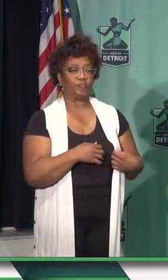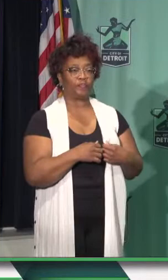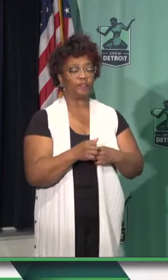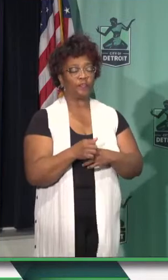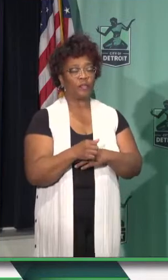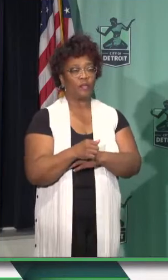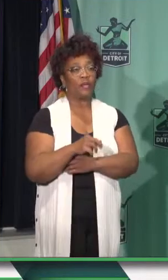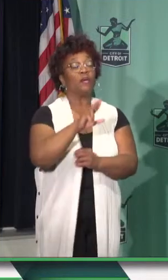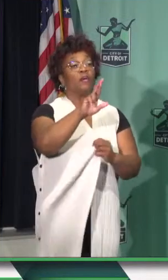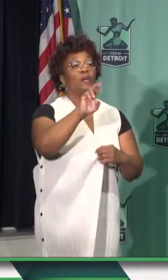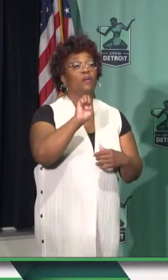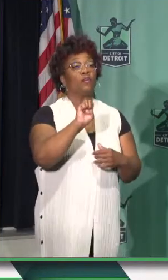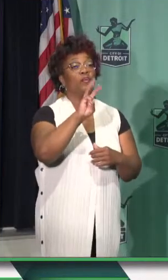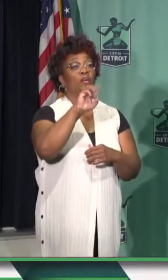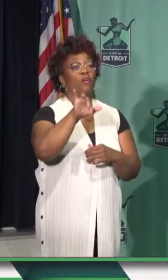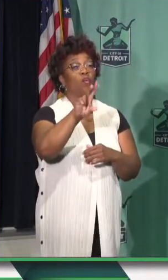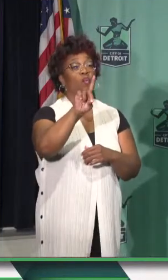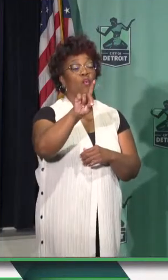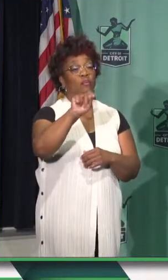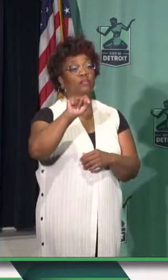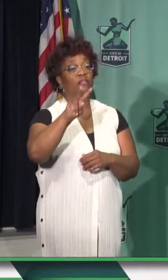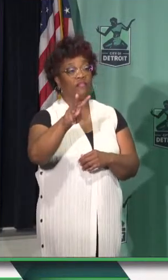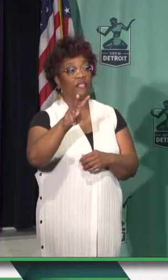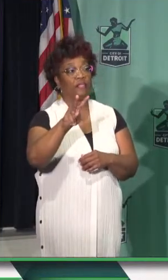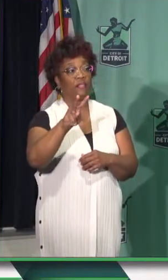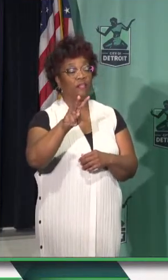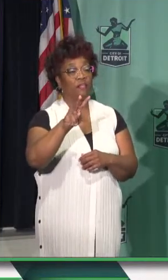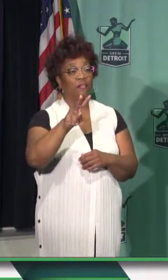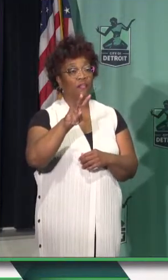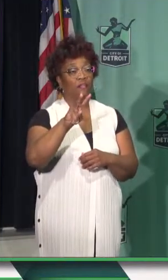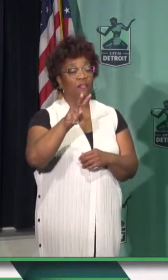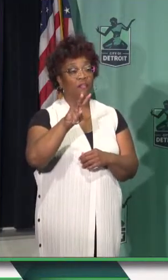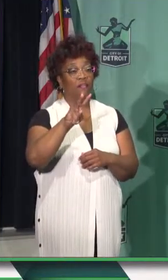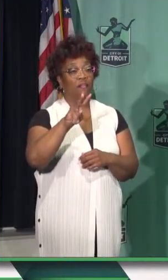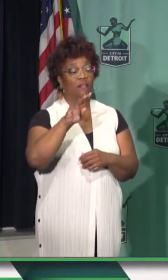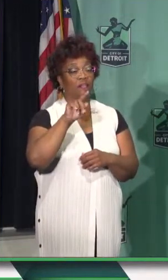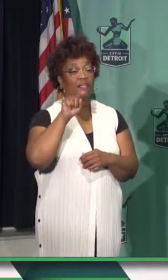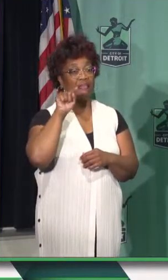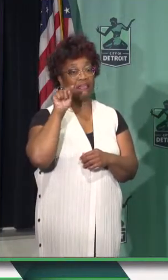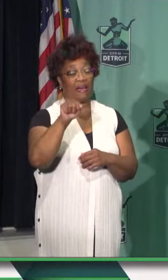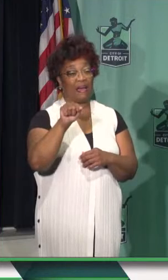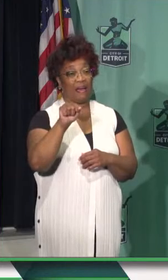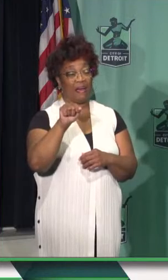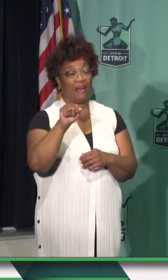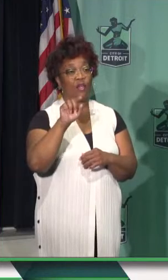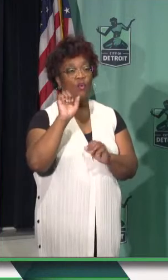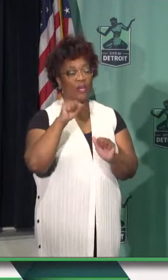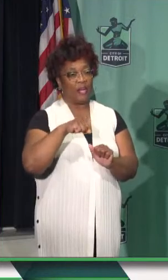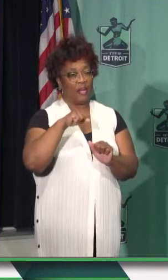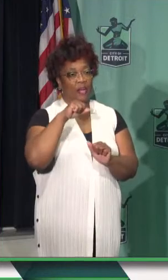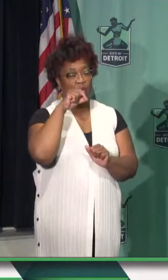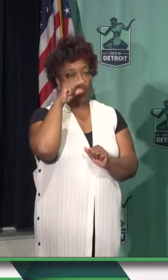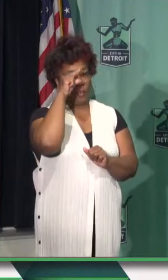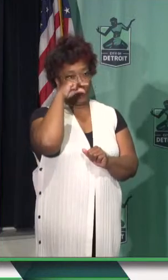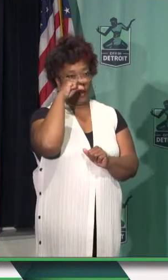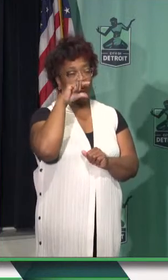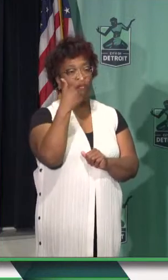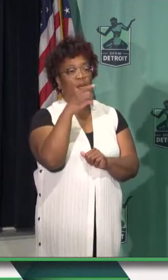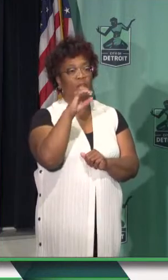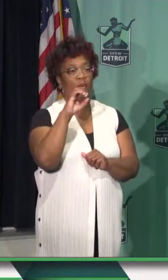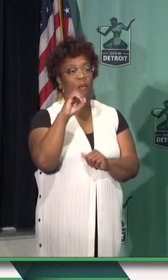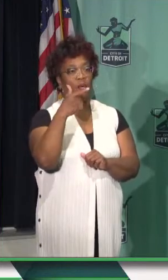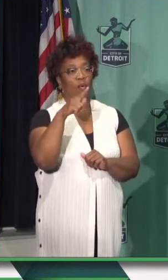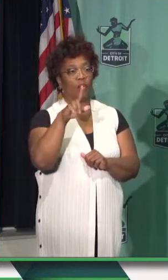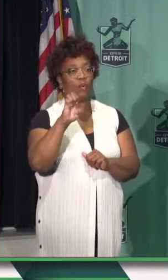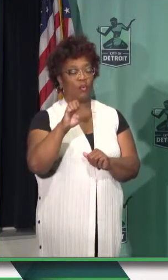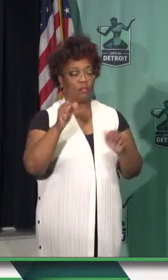Rewards TV and going to Rewards TV you can Google it, it will pop up, it'll take you to our city